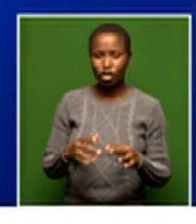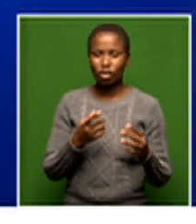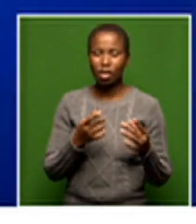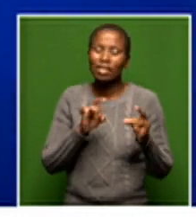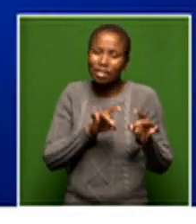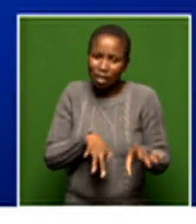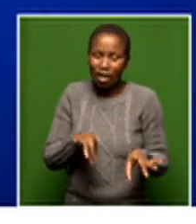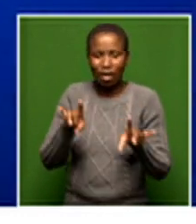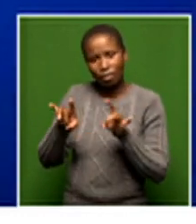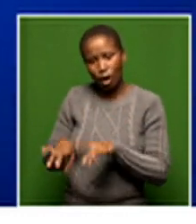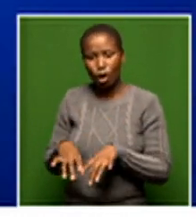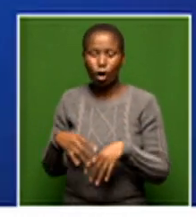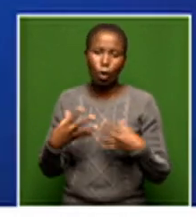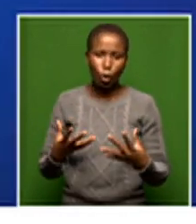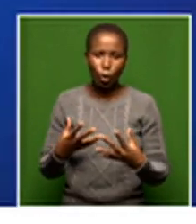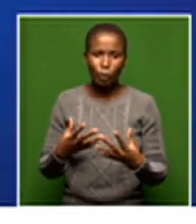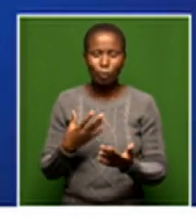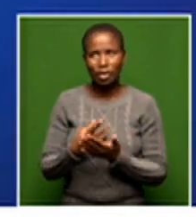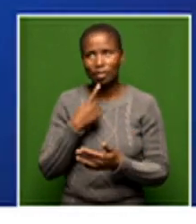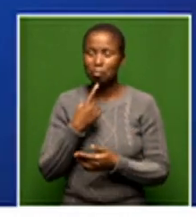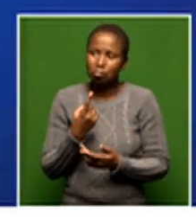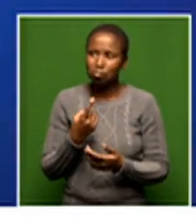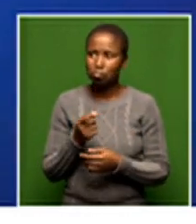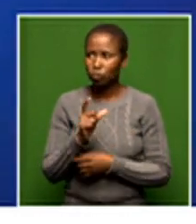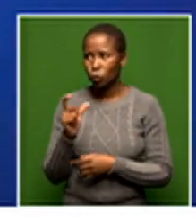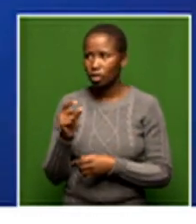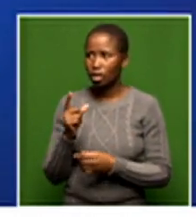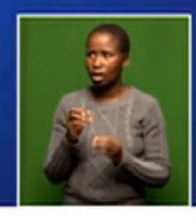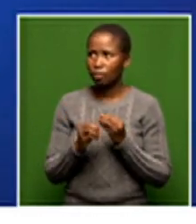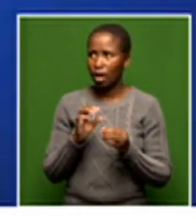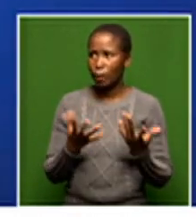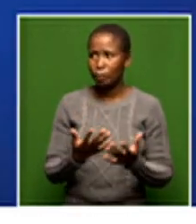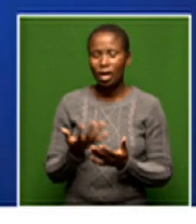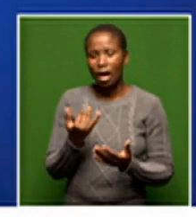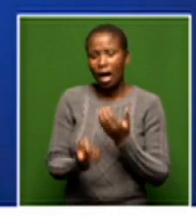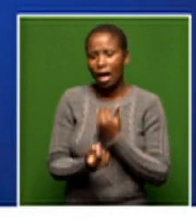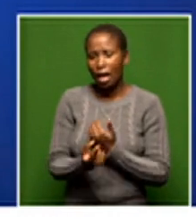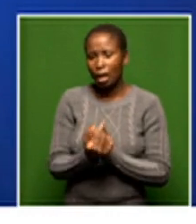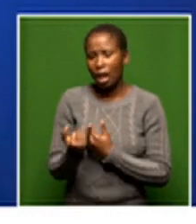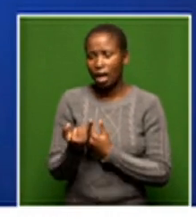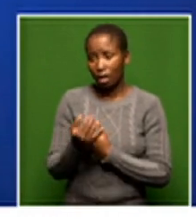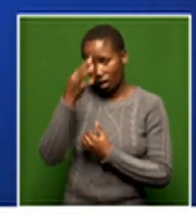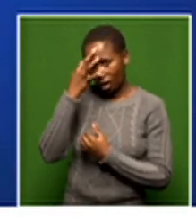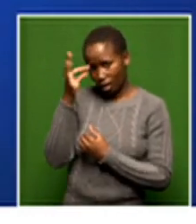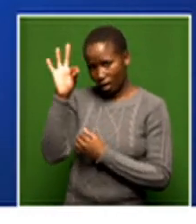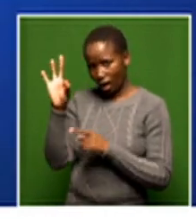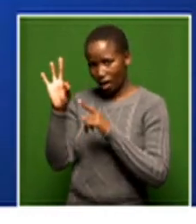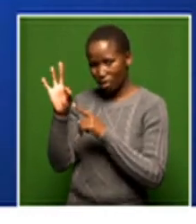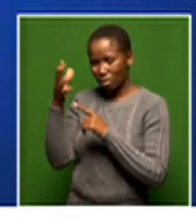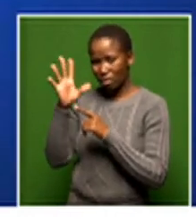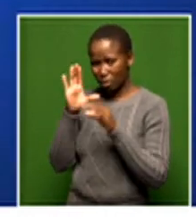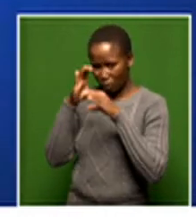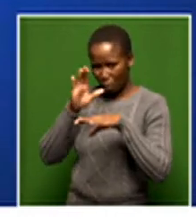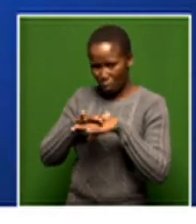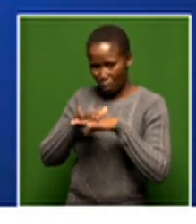suffered, maybe for the lack of a better word, situations where governments have become very politicized the process